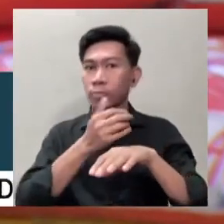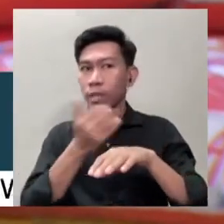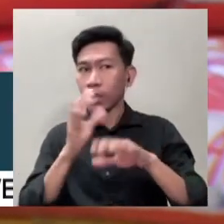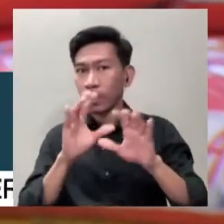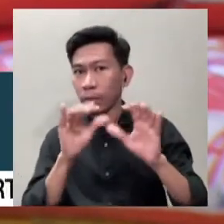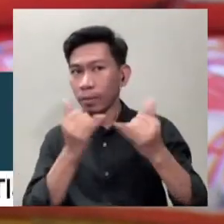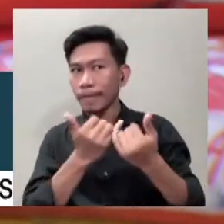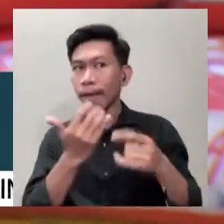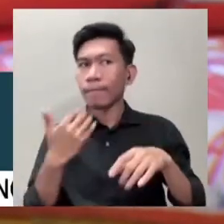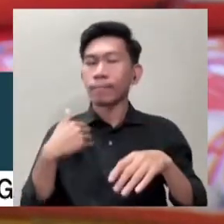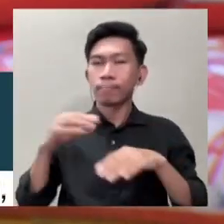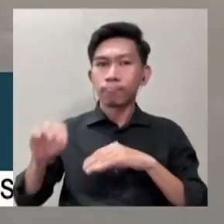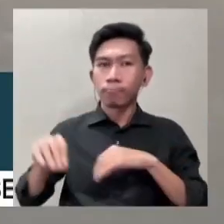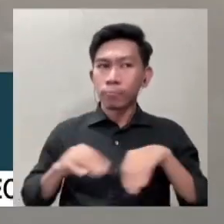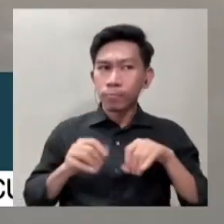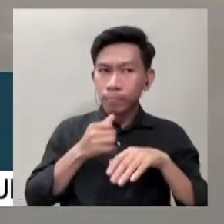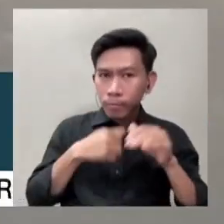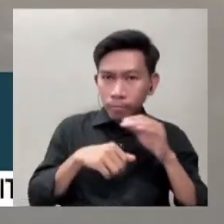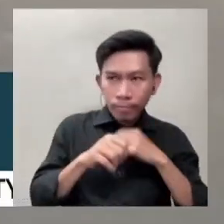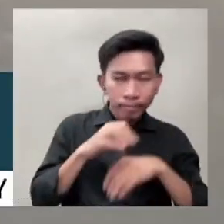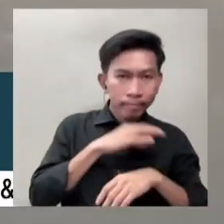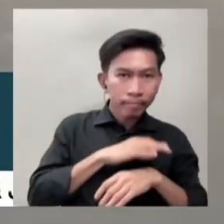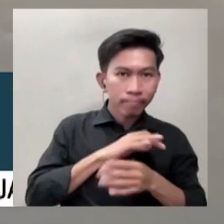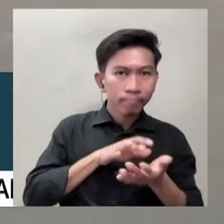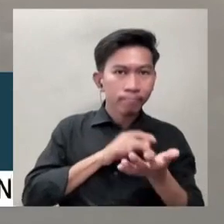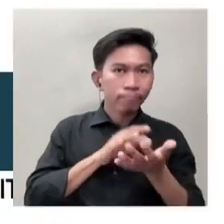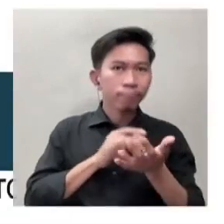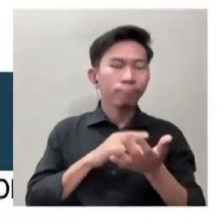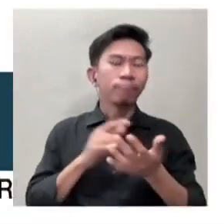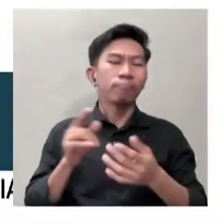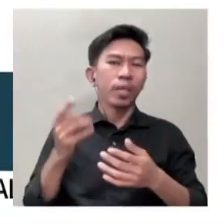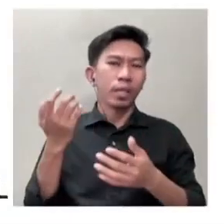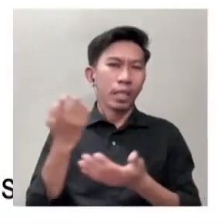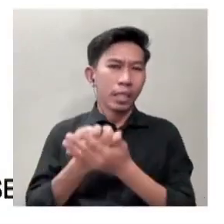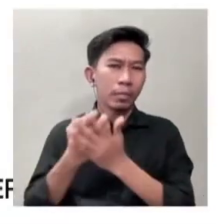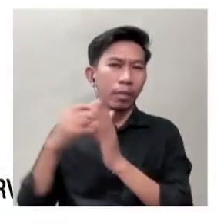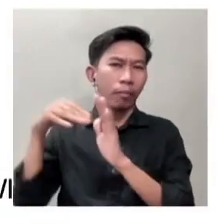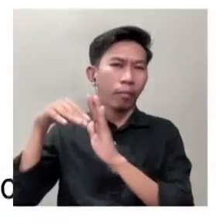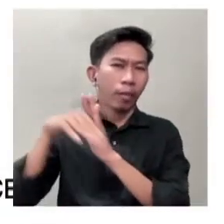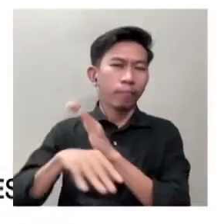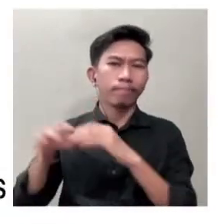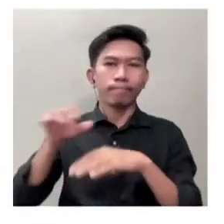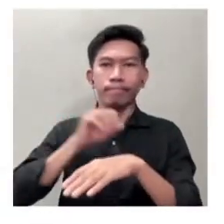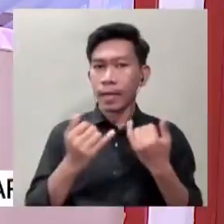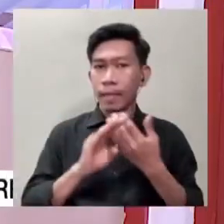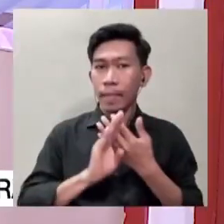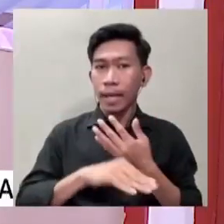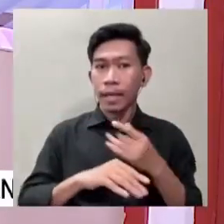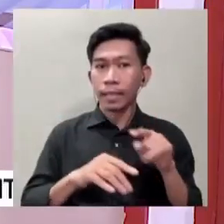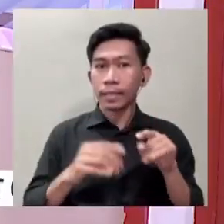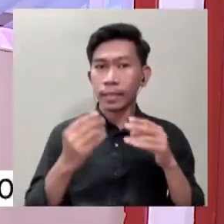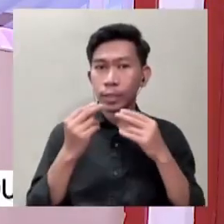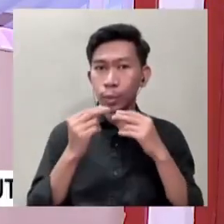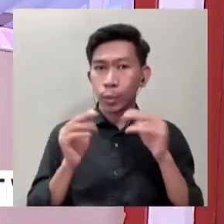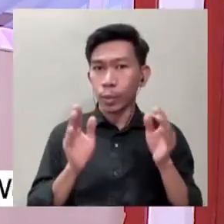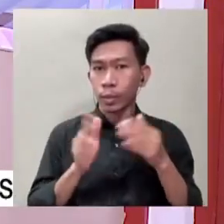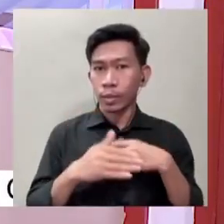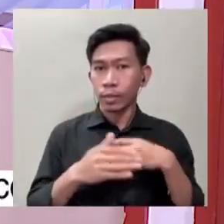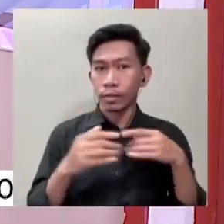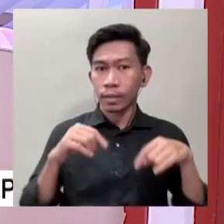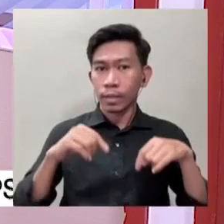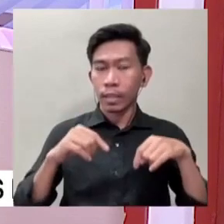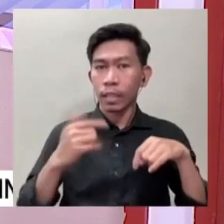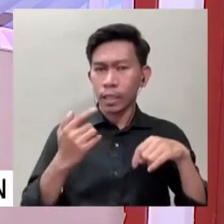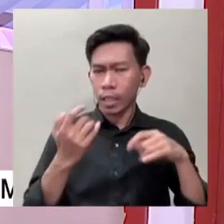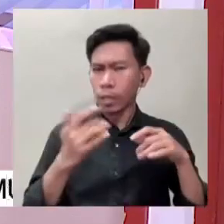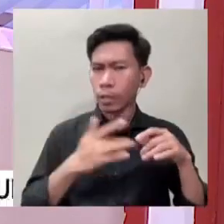at the expense of the Philippine economy. Carmina. Thanks a lot. Katrina Domingo there joining us live. Let's get a reaction now on the lifting of the